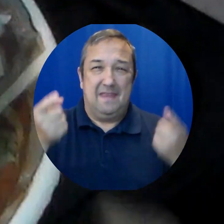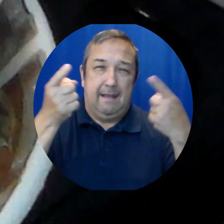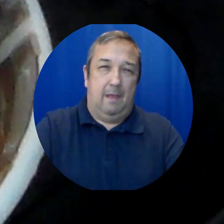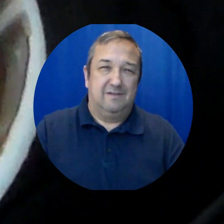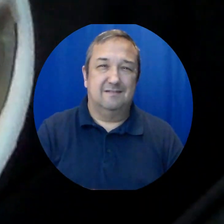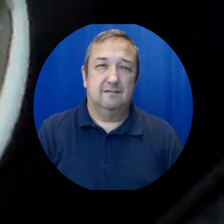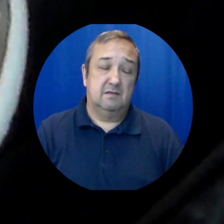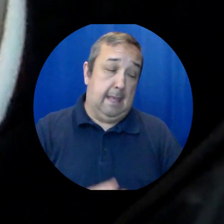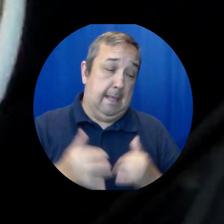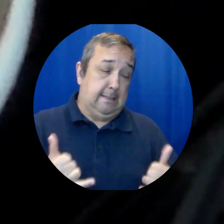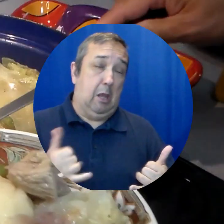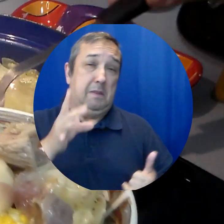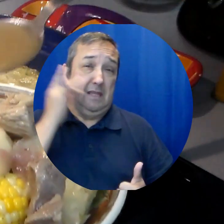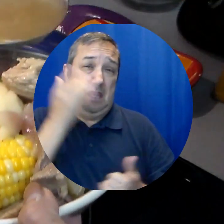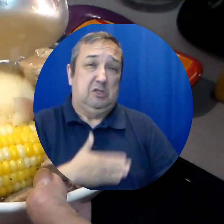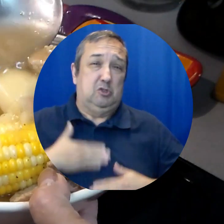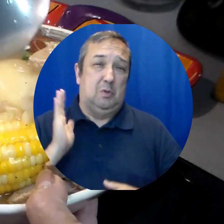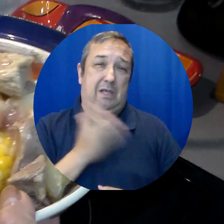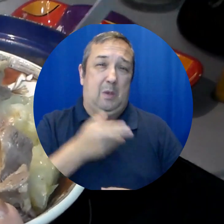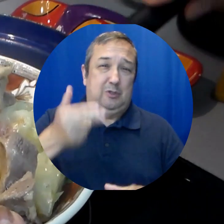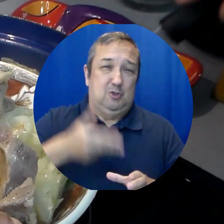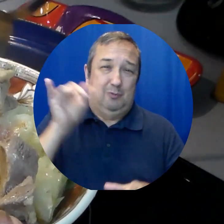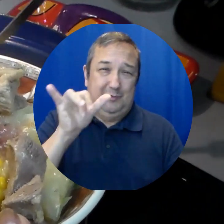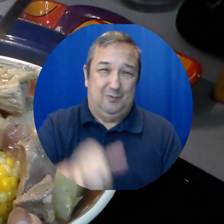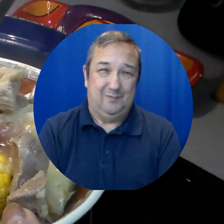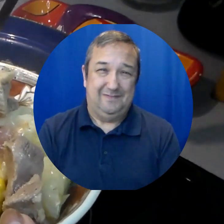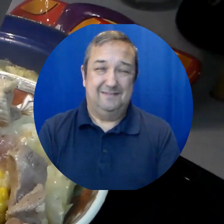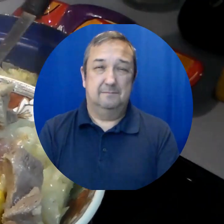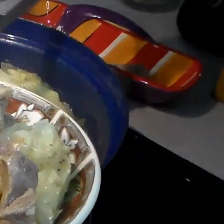Wow! It happens. Even the kitty gets to enjoy our soup.